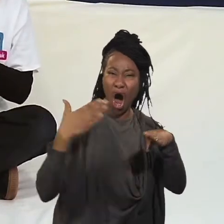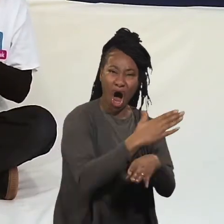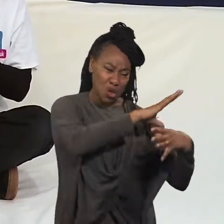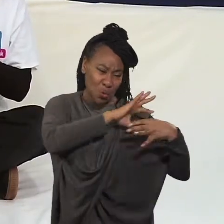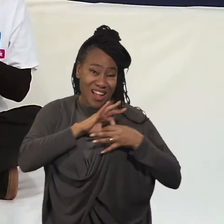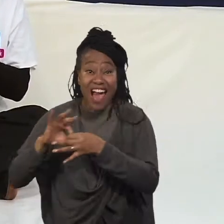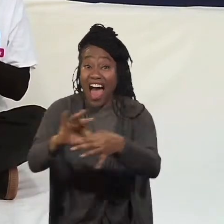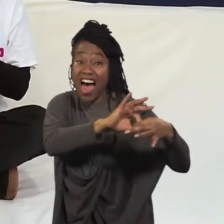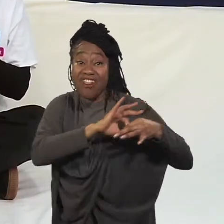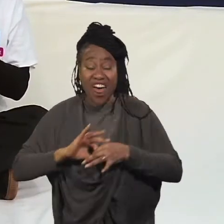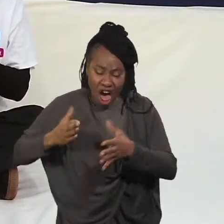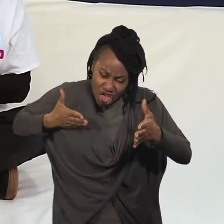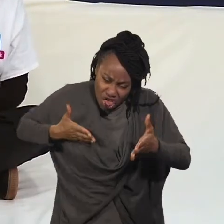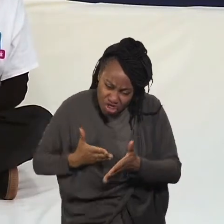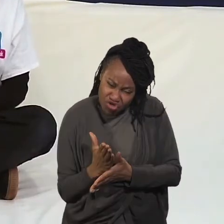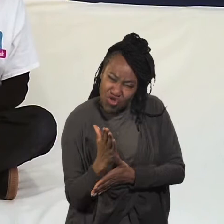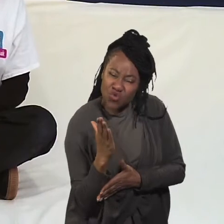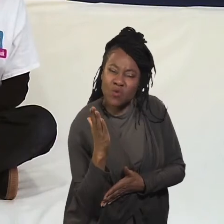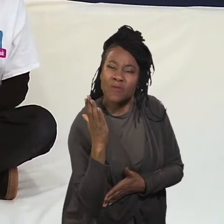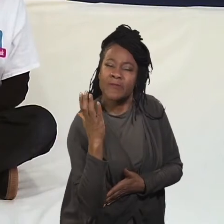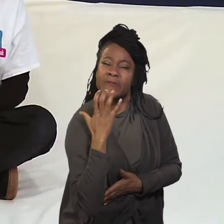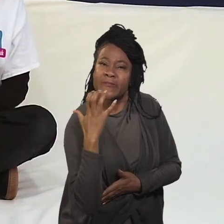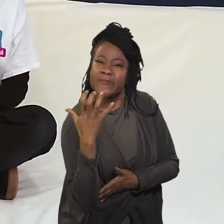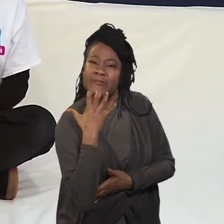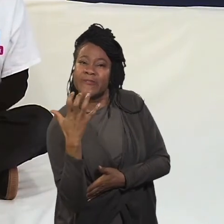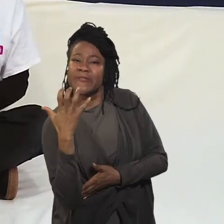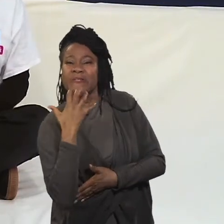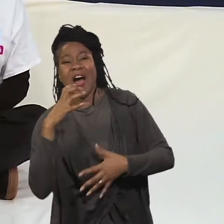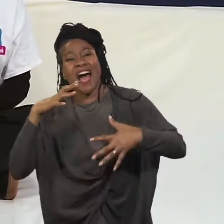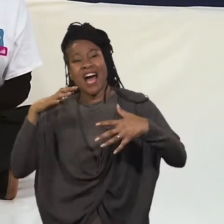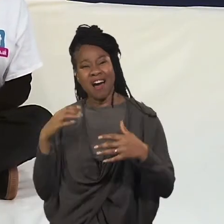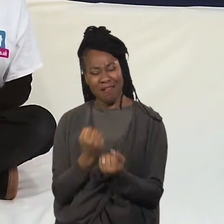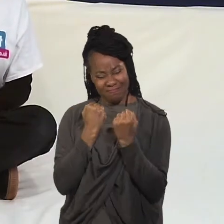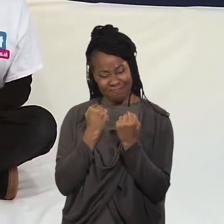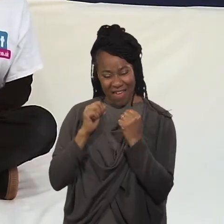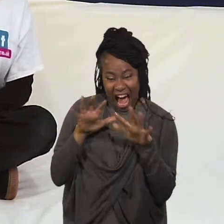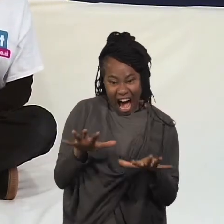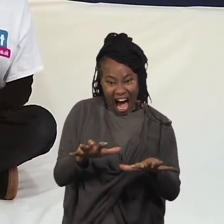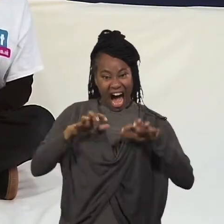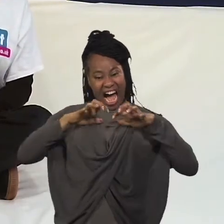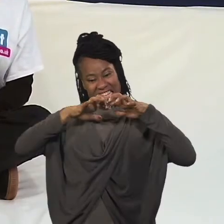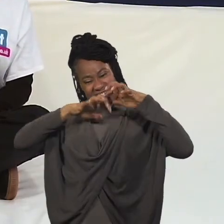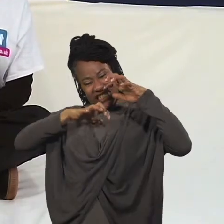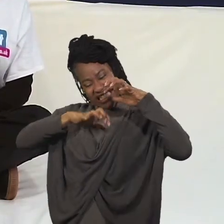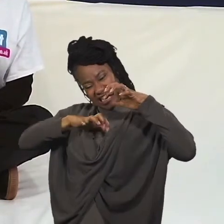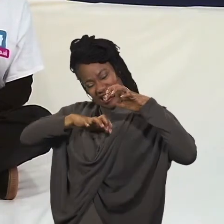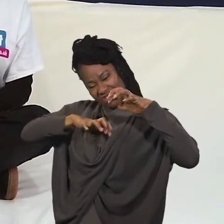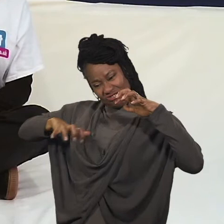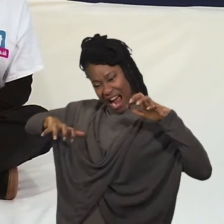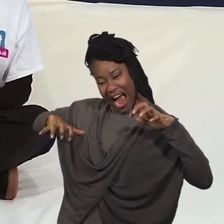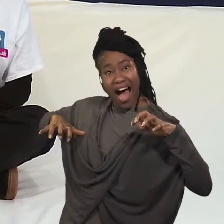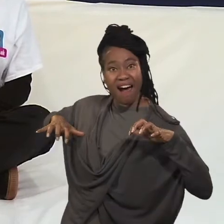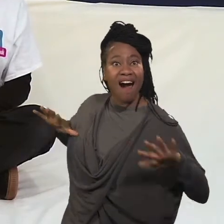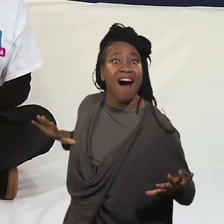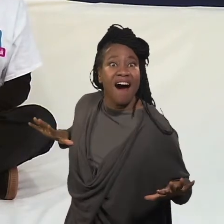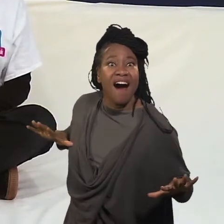together and got through. As sure as the ice begins